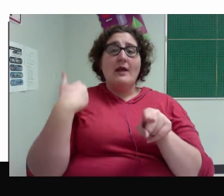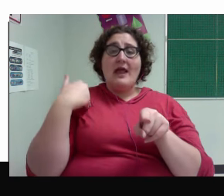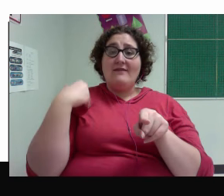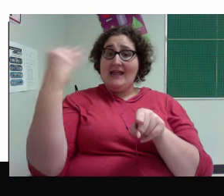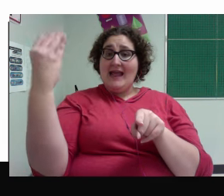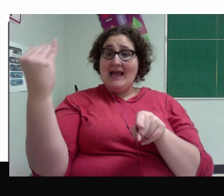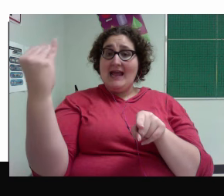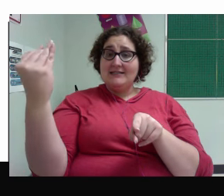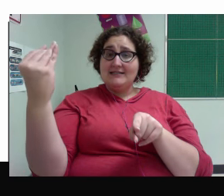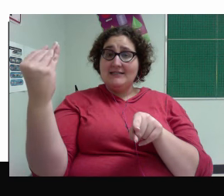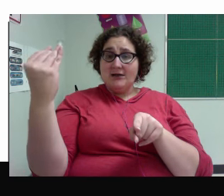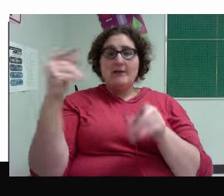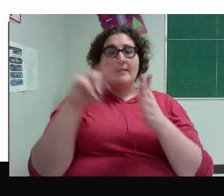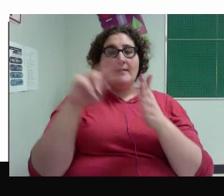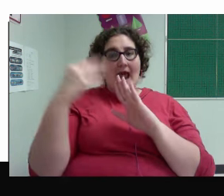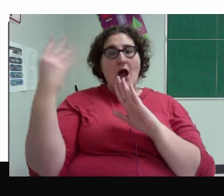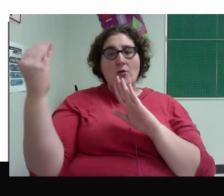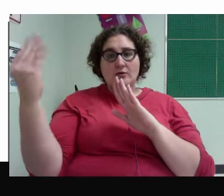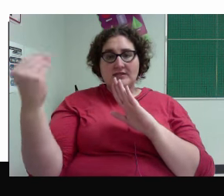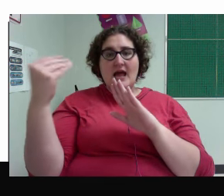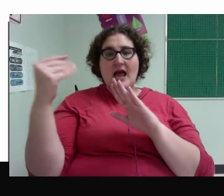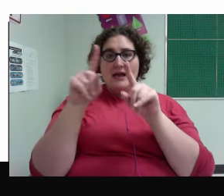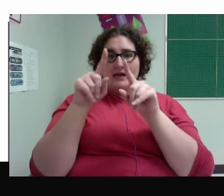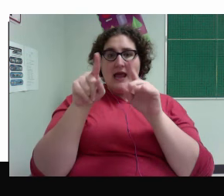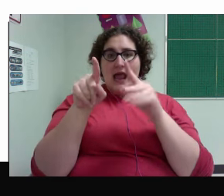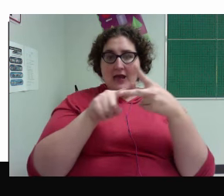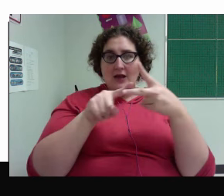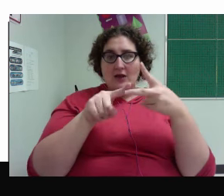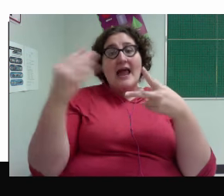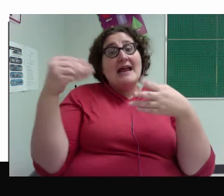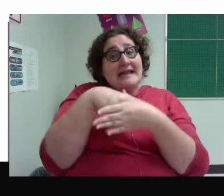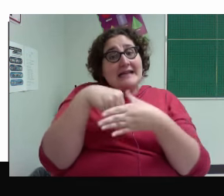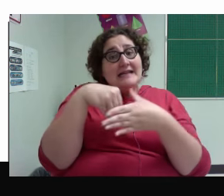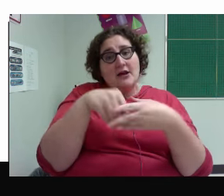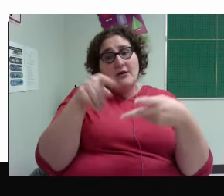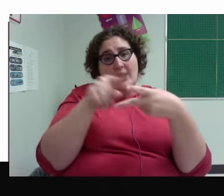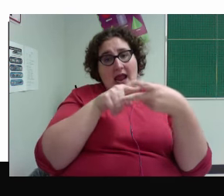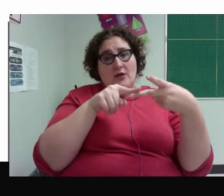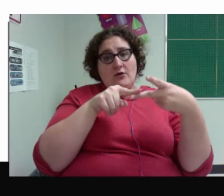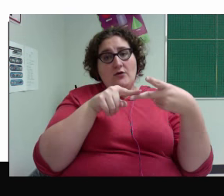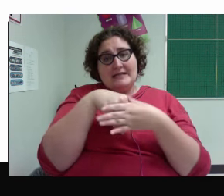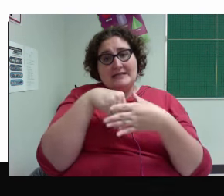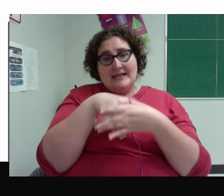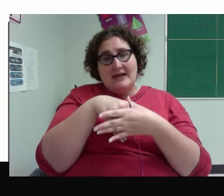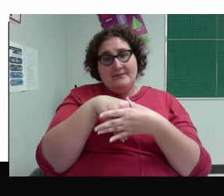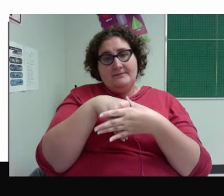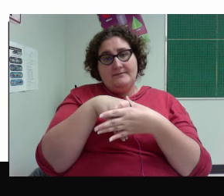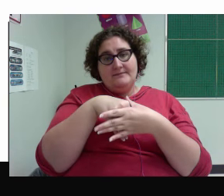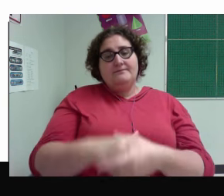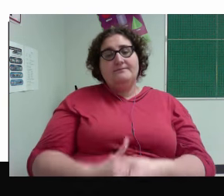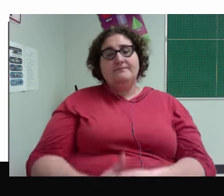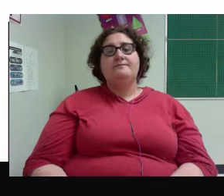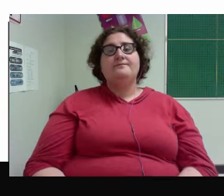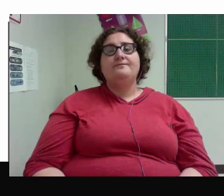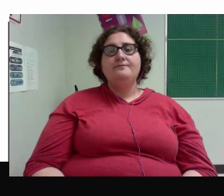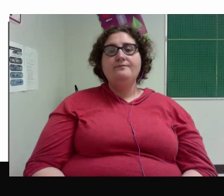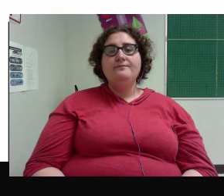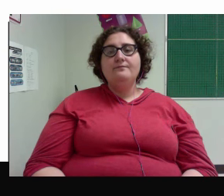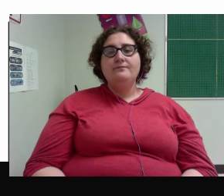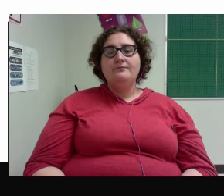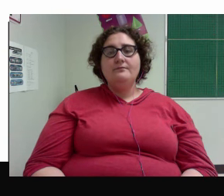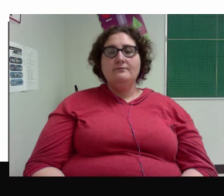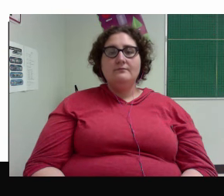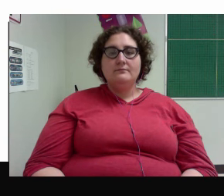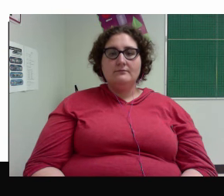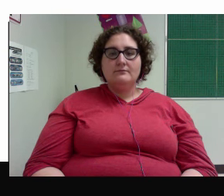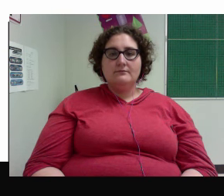exterior angles, that means they're on the outside, and then we have our interior angles, which are the inside of our lines created here.